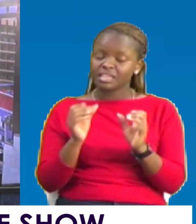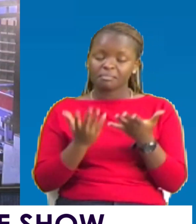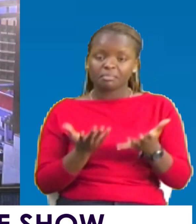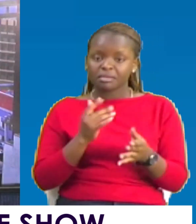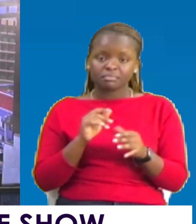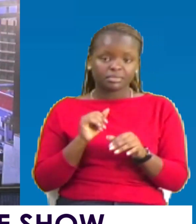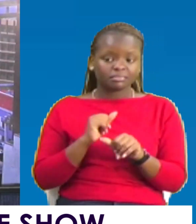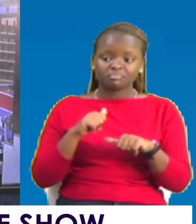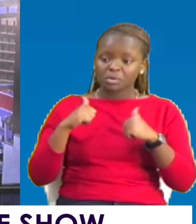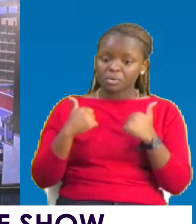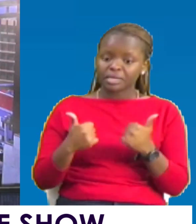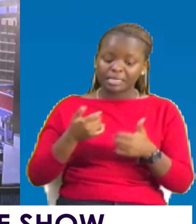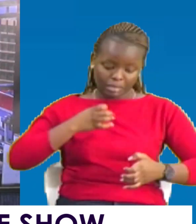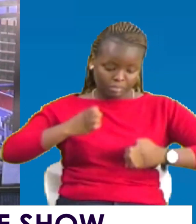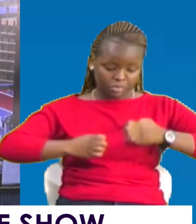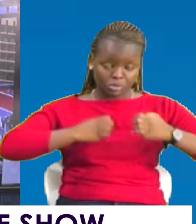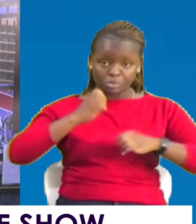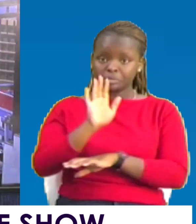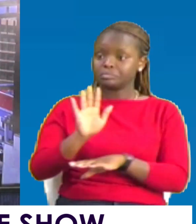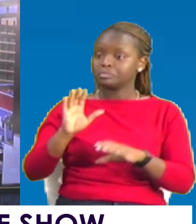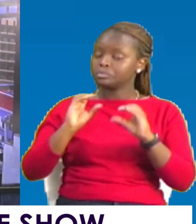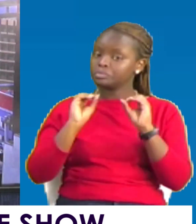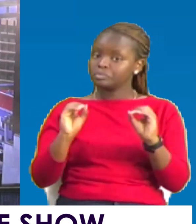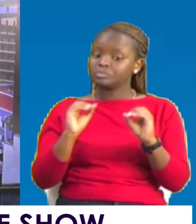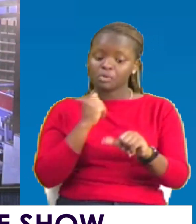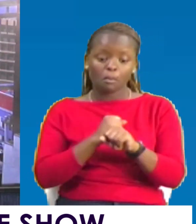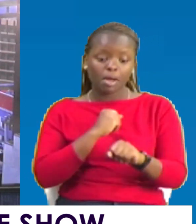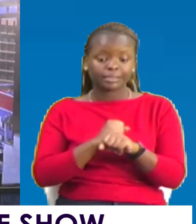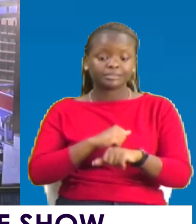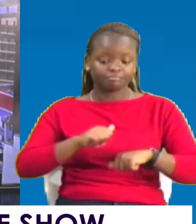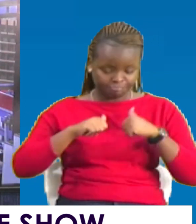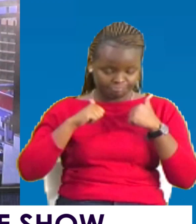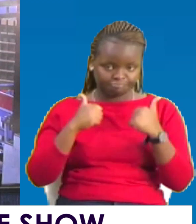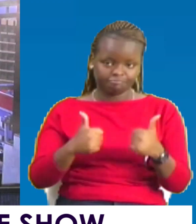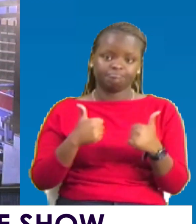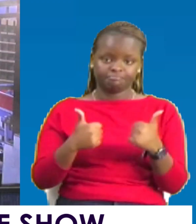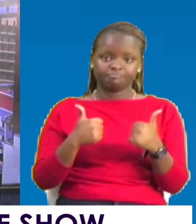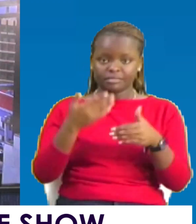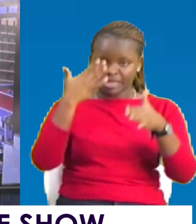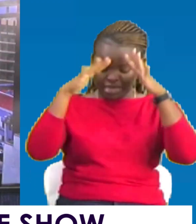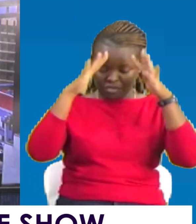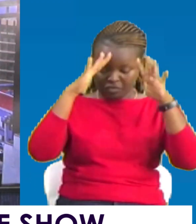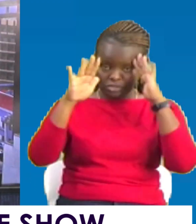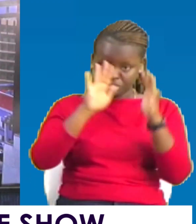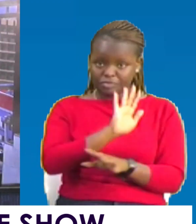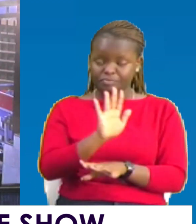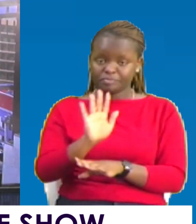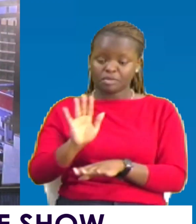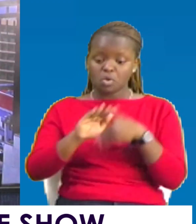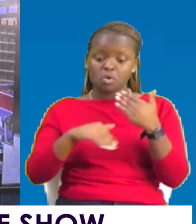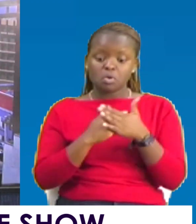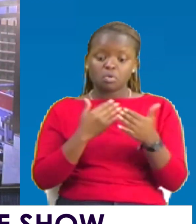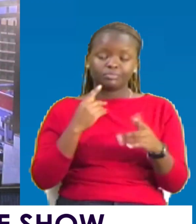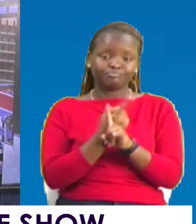in terms of your emotions. You are doing well in terms of your work or your job or your innovation. We are all